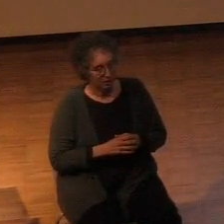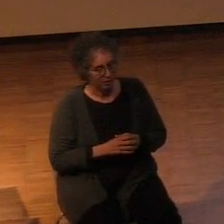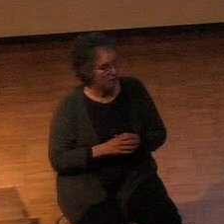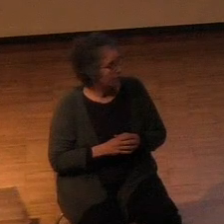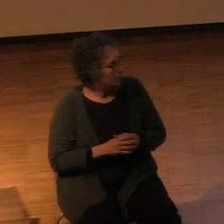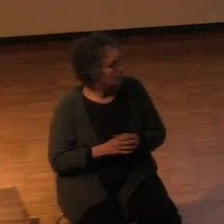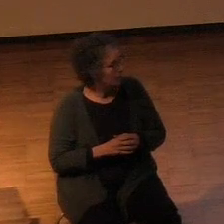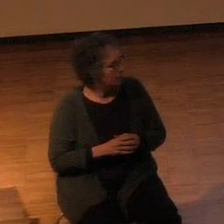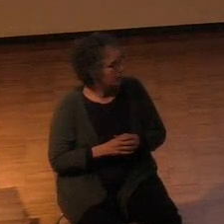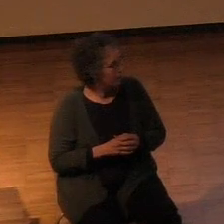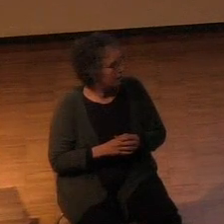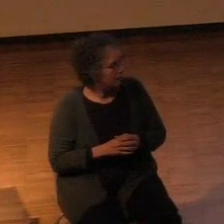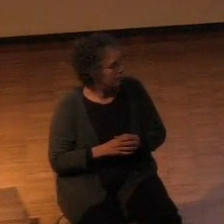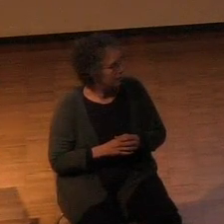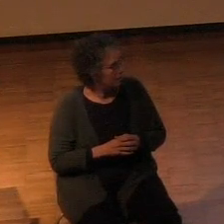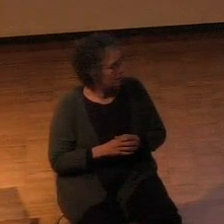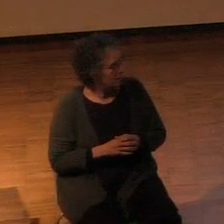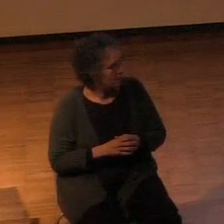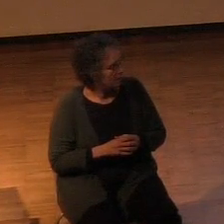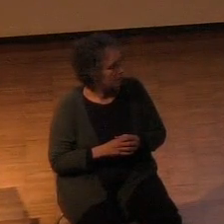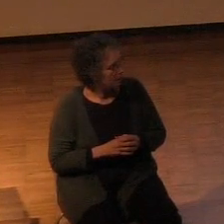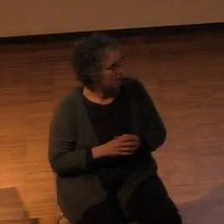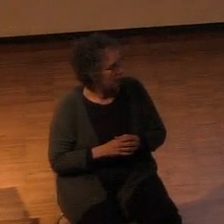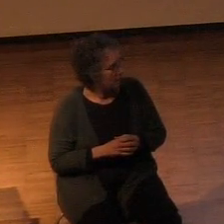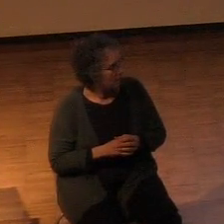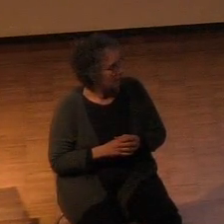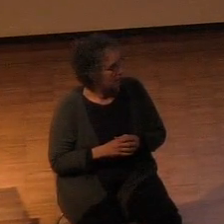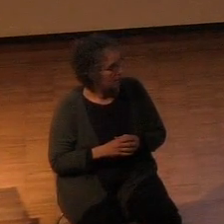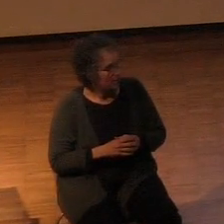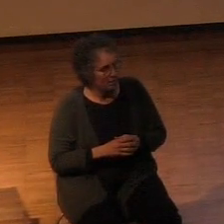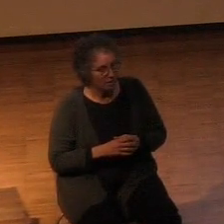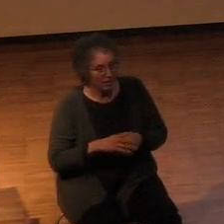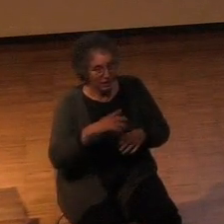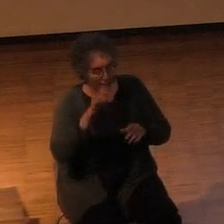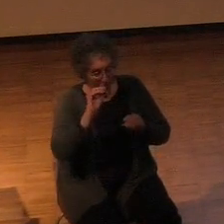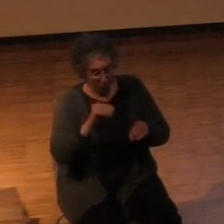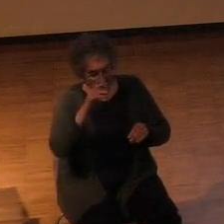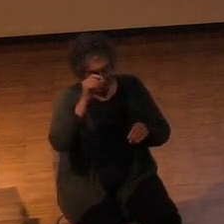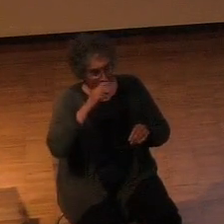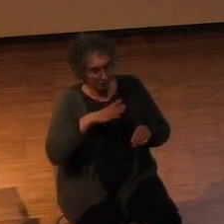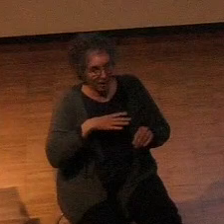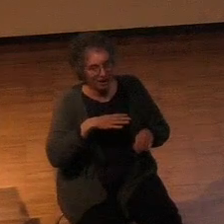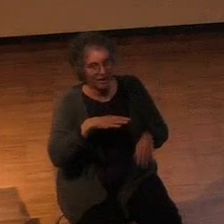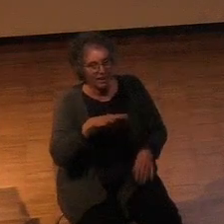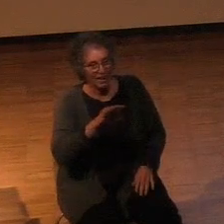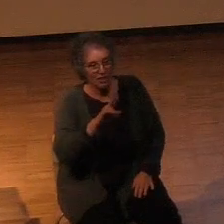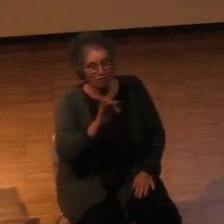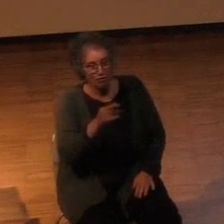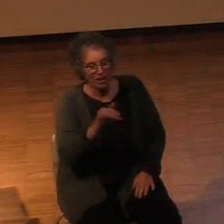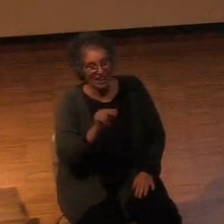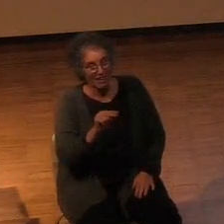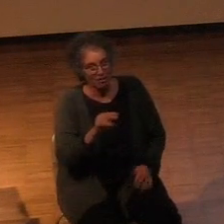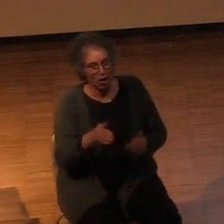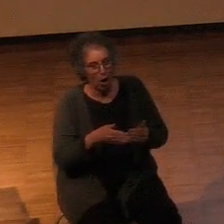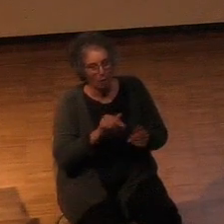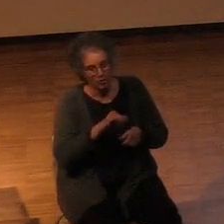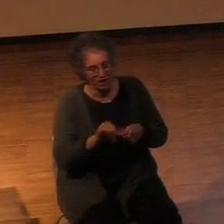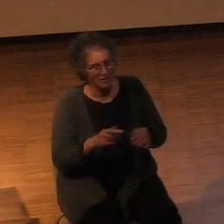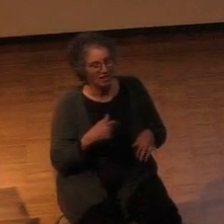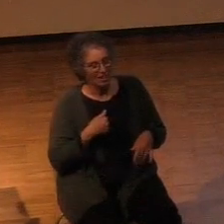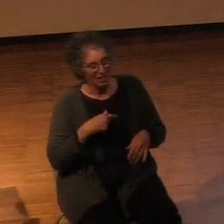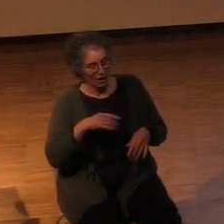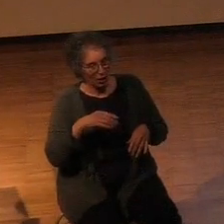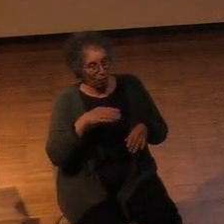this other dude in the frickin', I can't help it, see, wood chipper. And she says, the